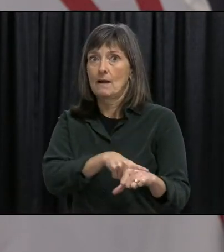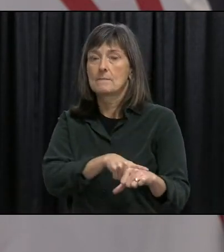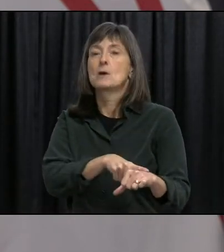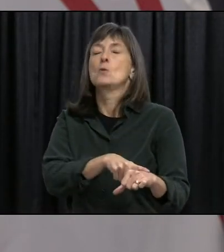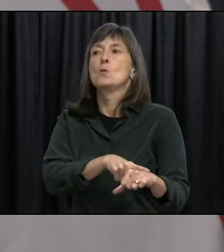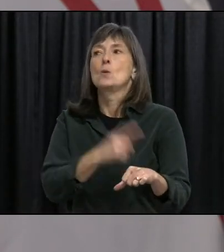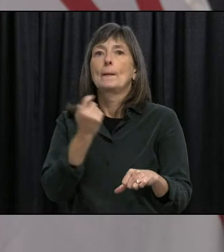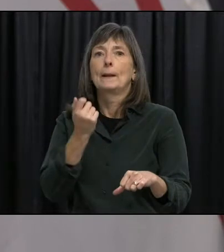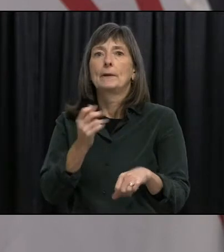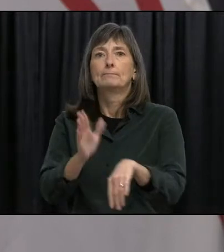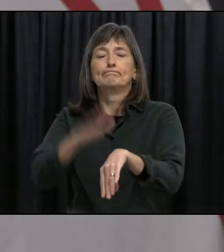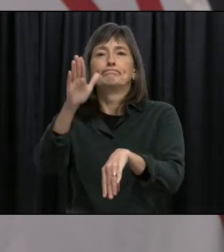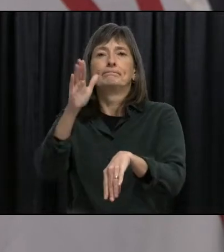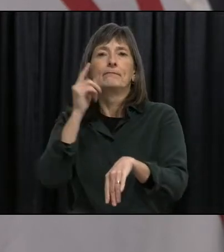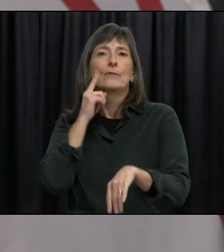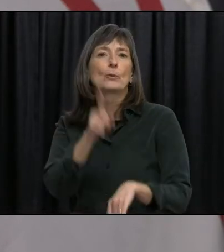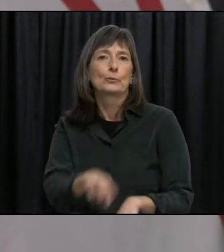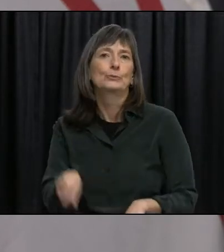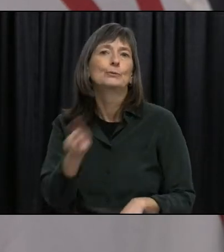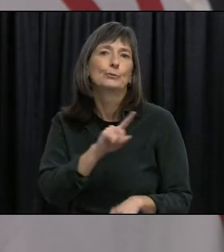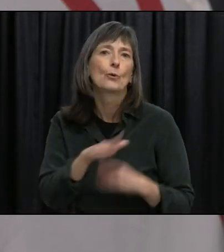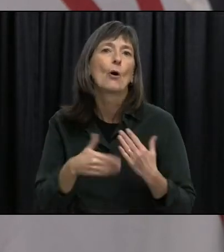to